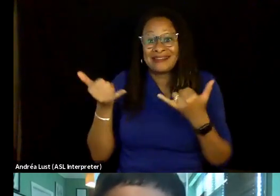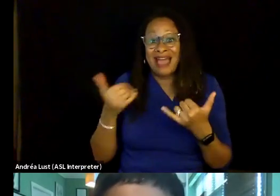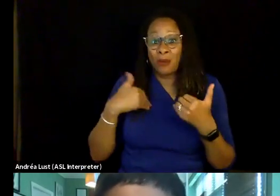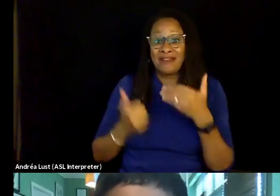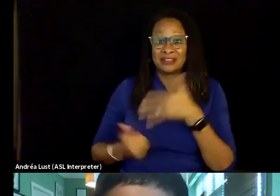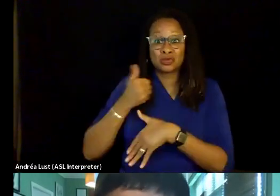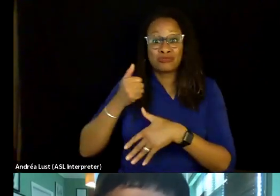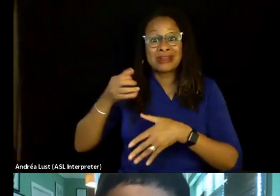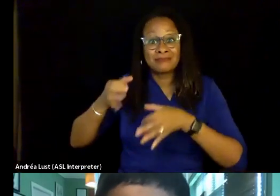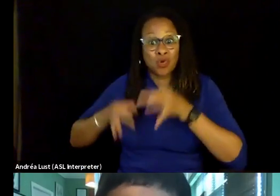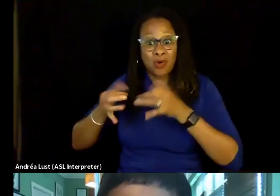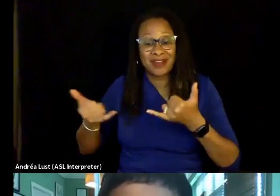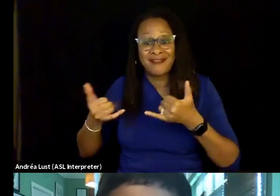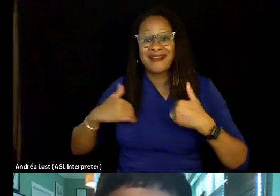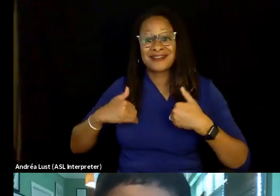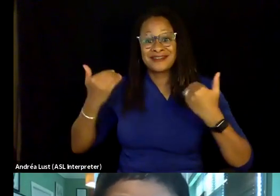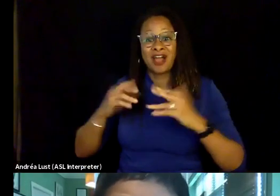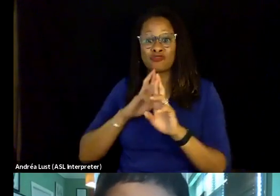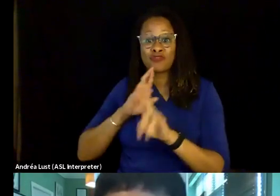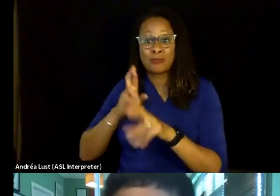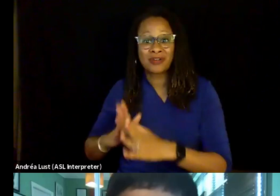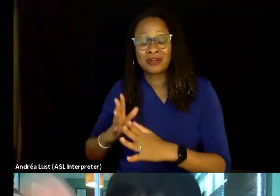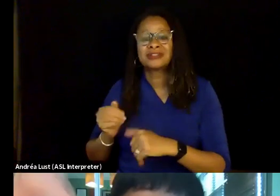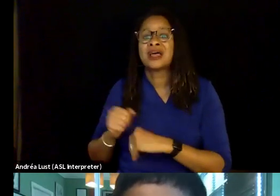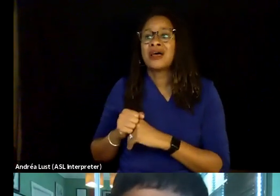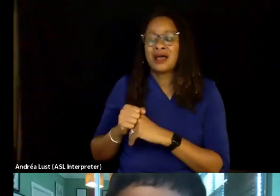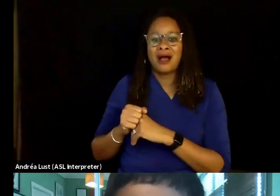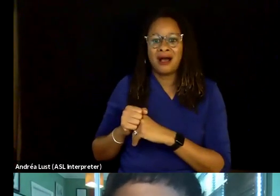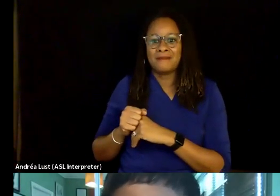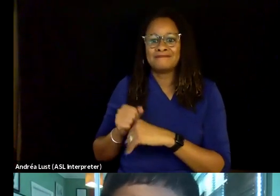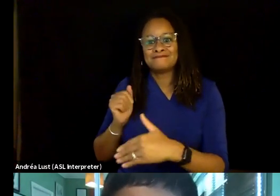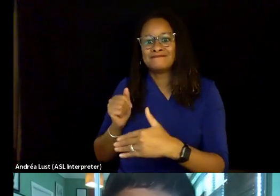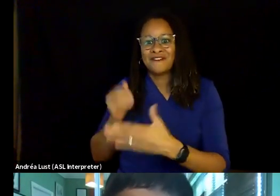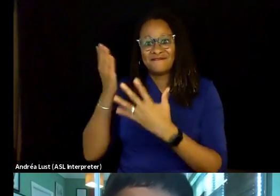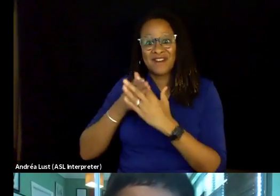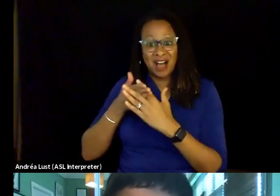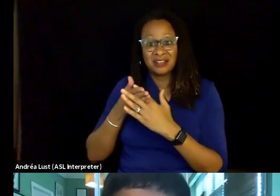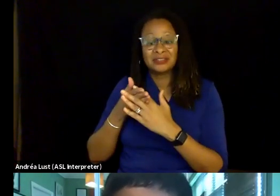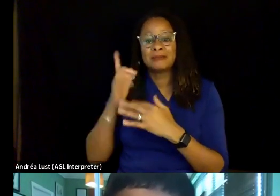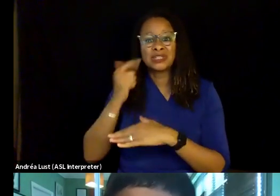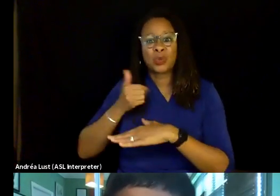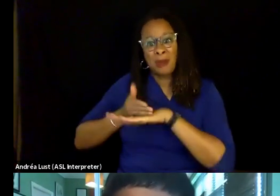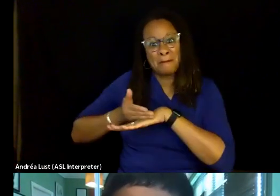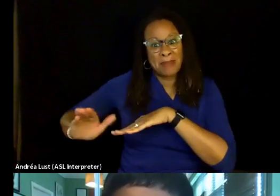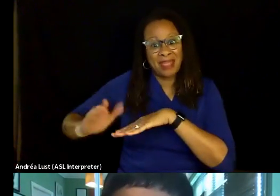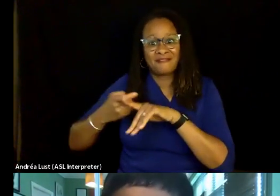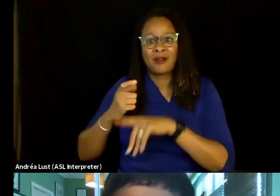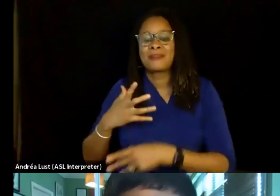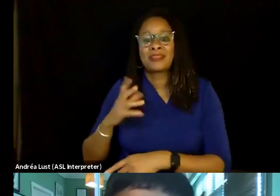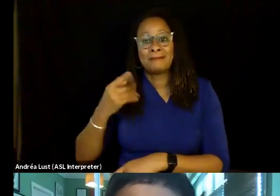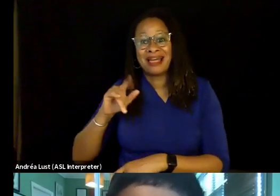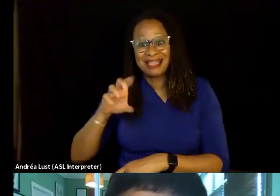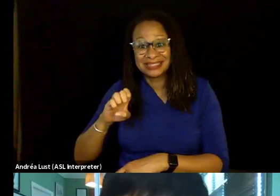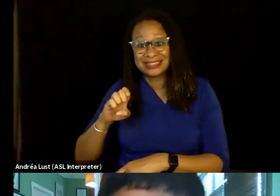young reporters filed a case because we got banned from the palace. It's like being banned from the White House. And then that ban continued